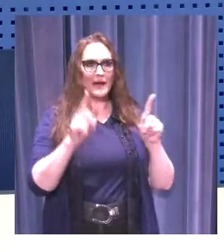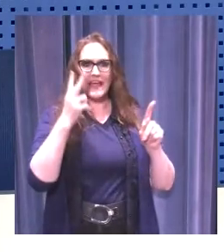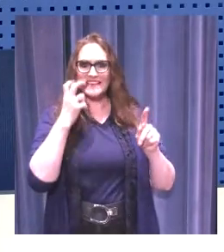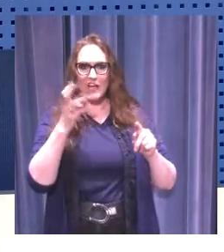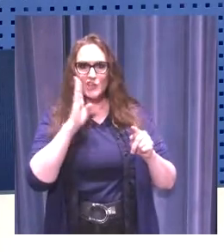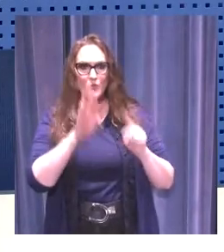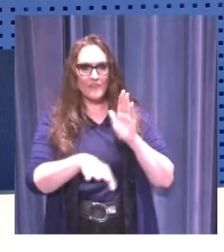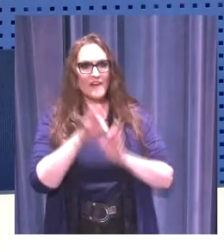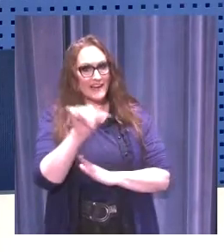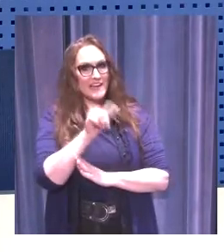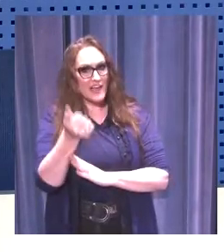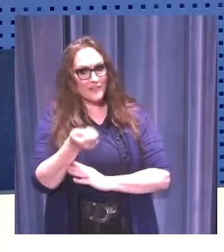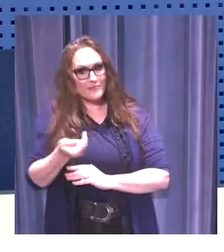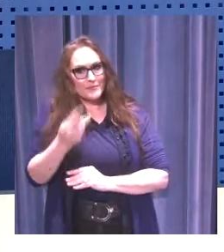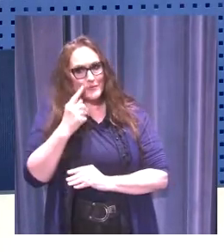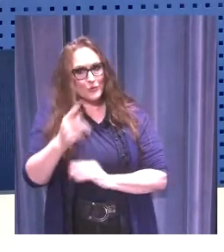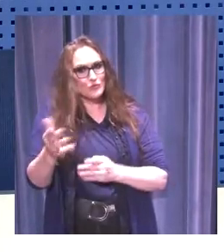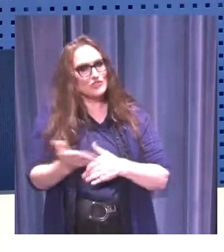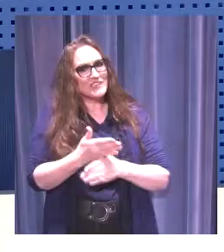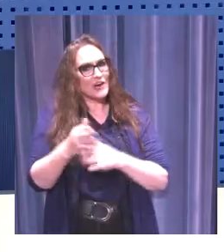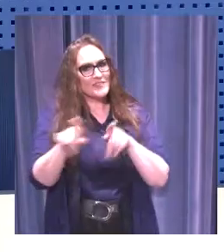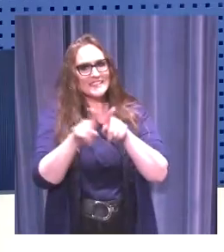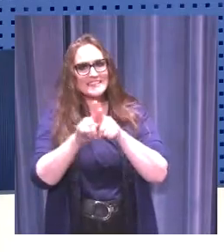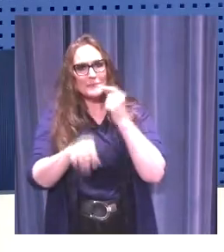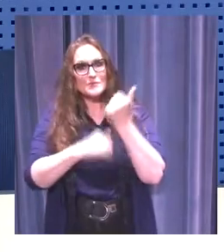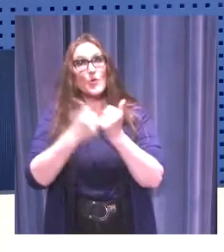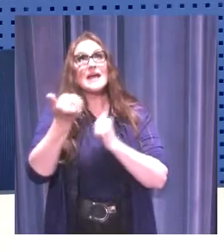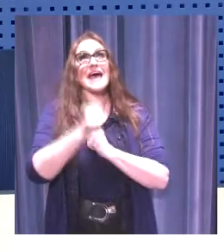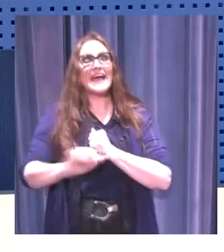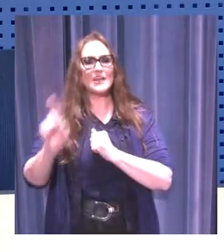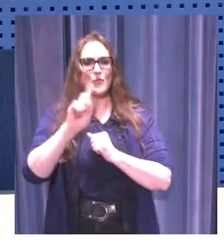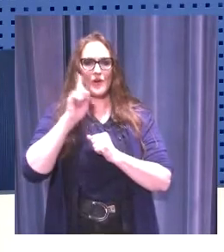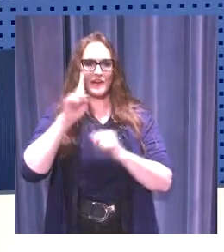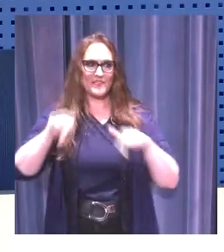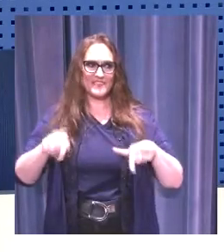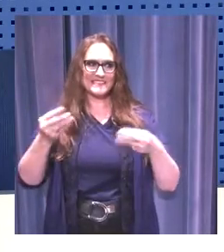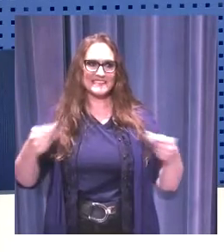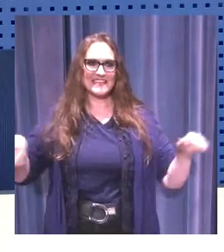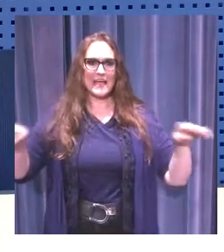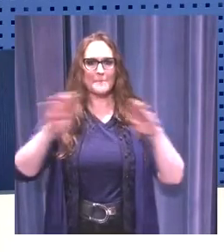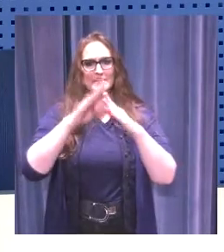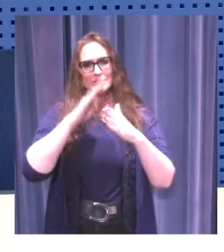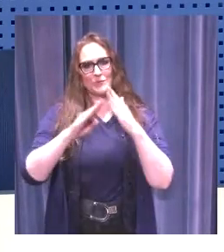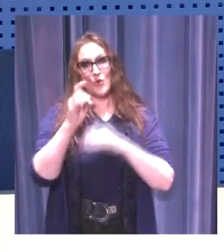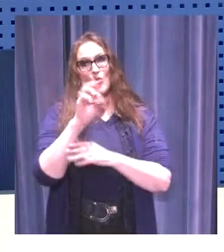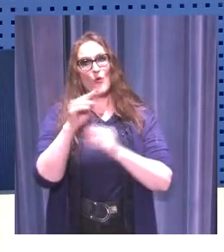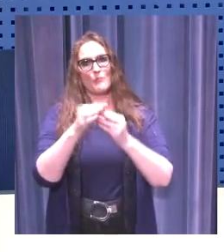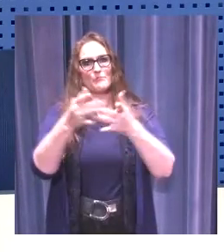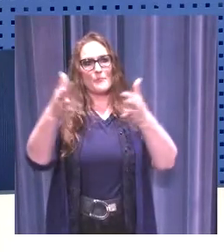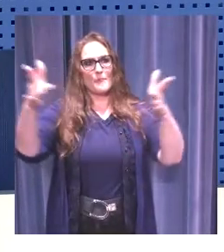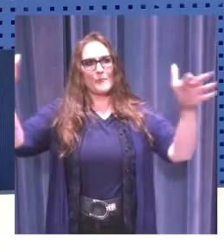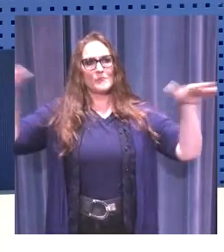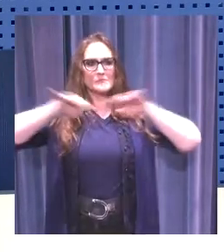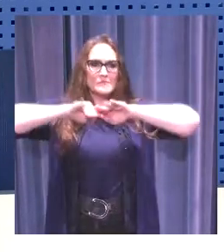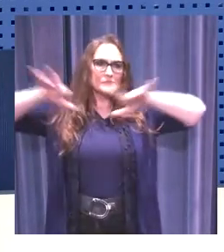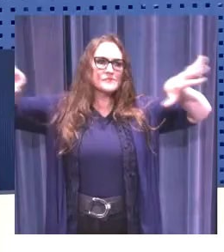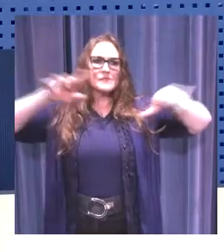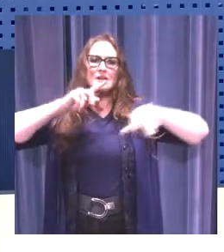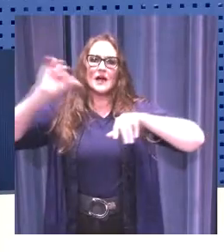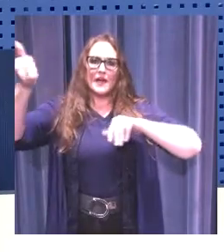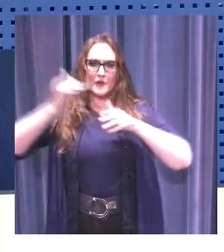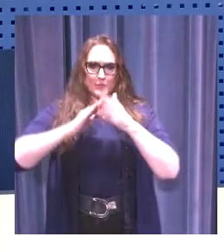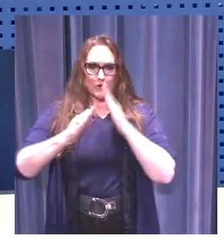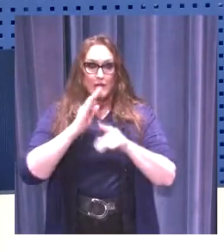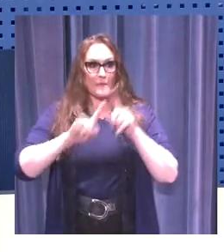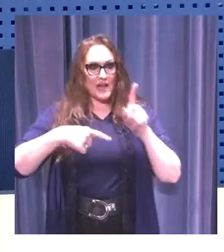will find another handful who share that support anywhere in this campus community or wider community. I would like